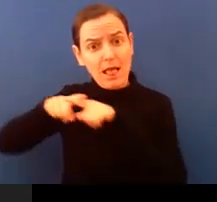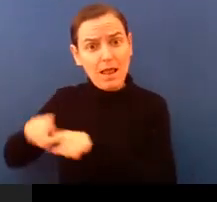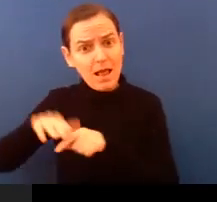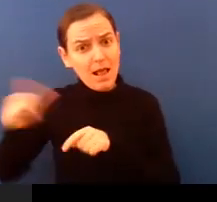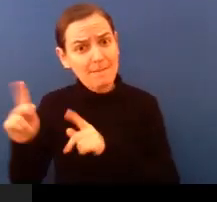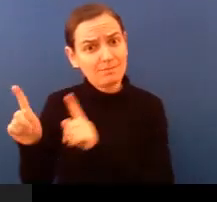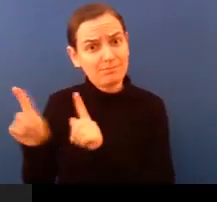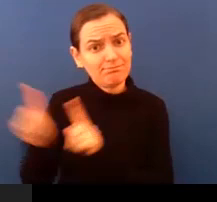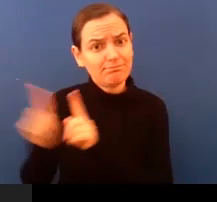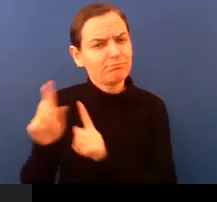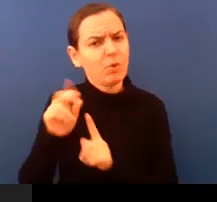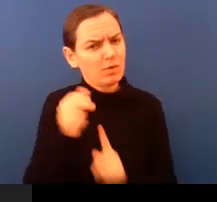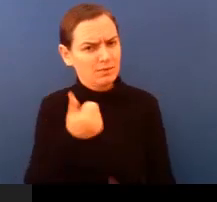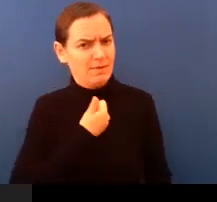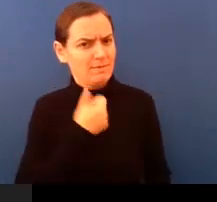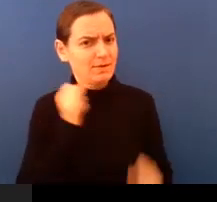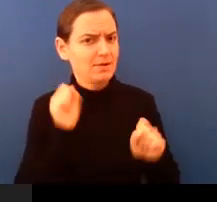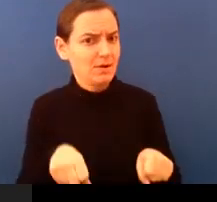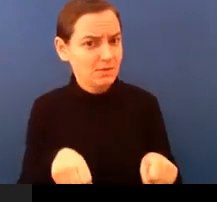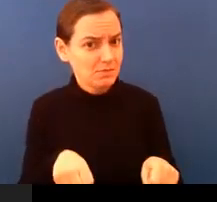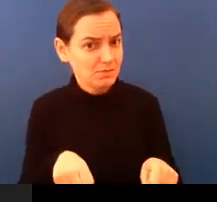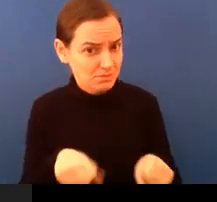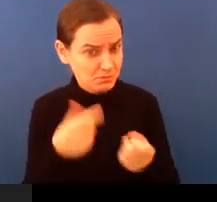And you travel independently using your long cane.